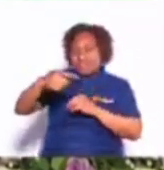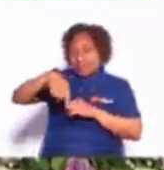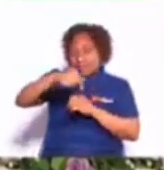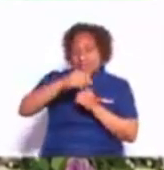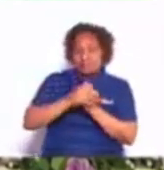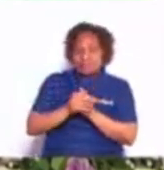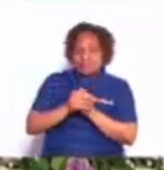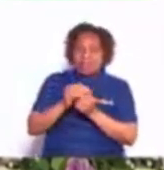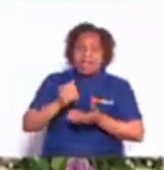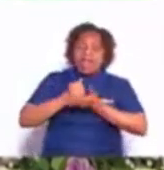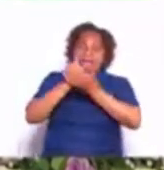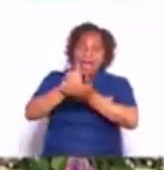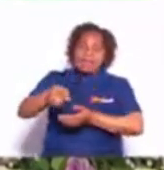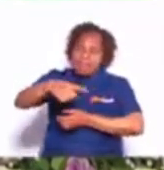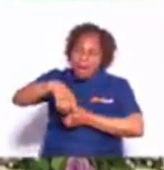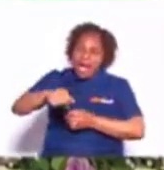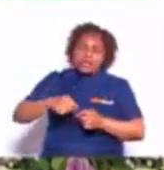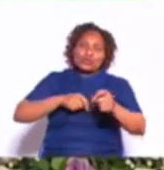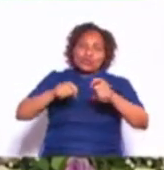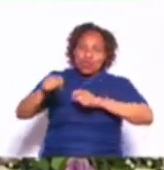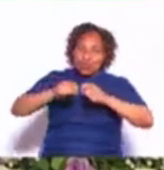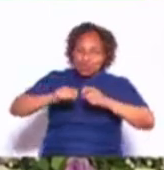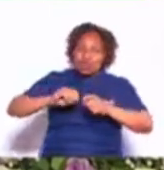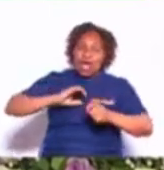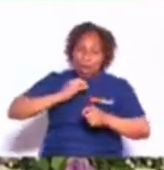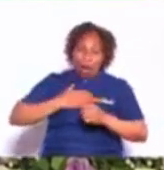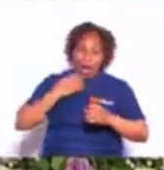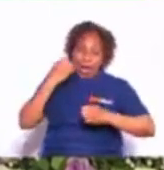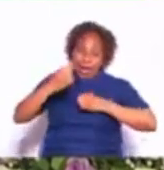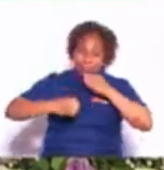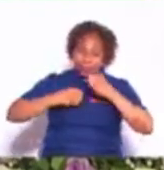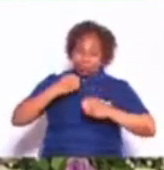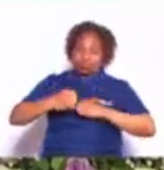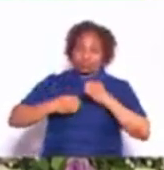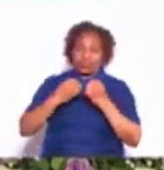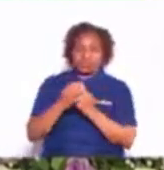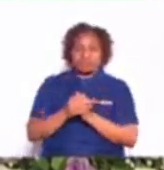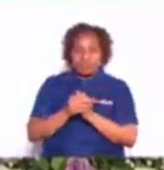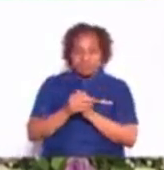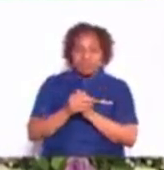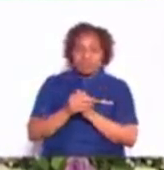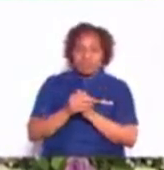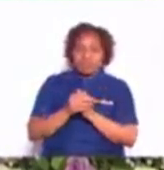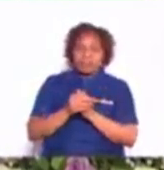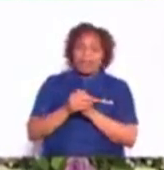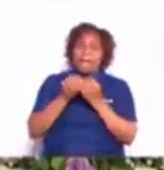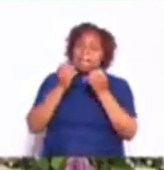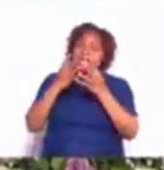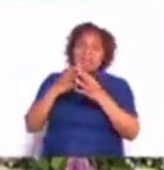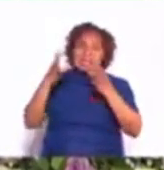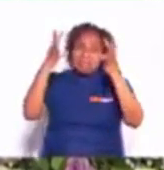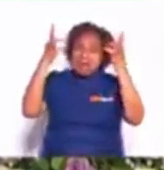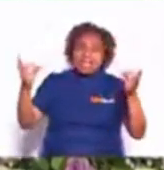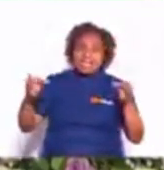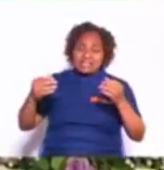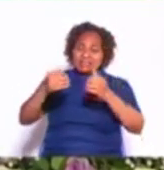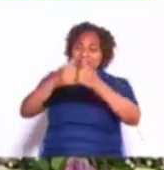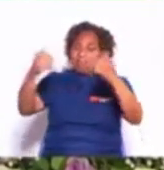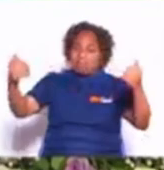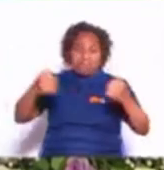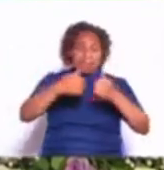Help us to control our emotions. Many marriages ended up to divorce because